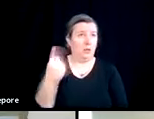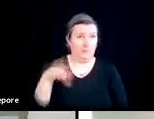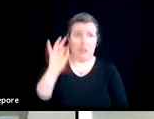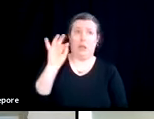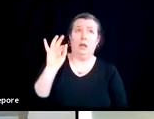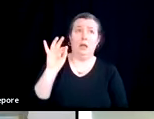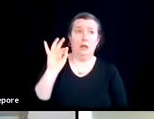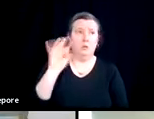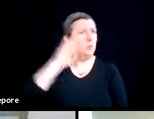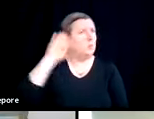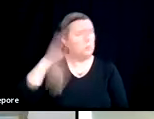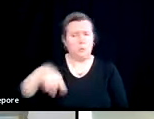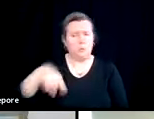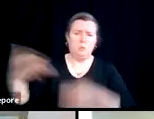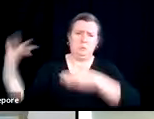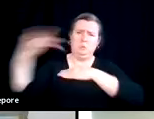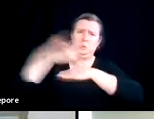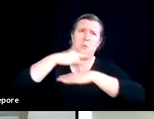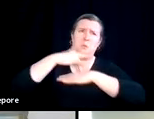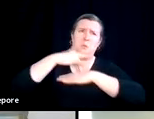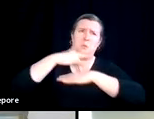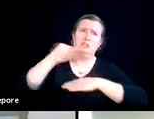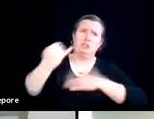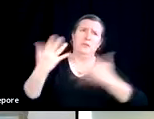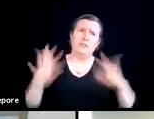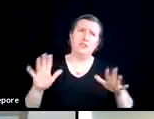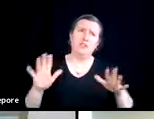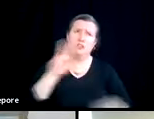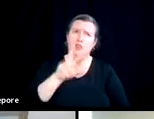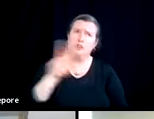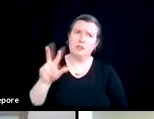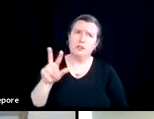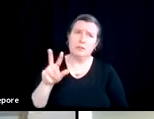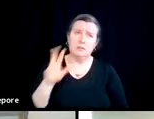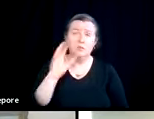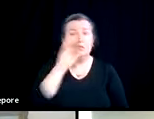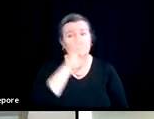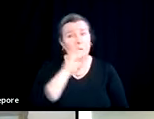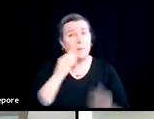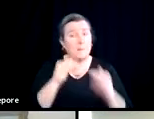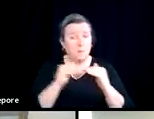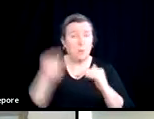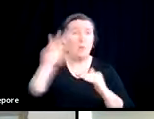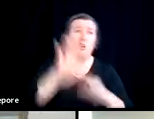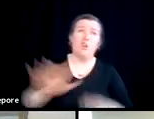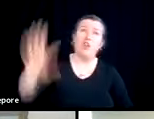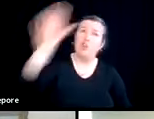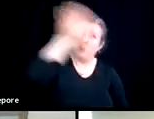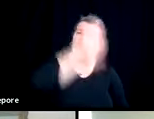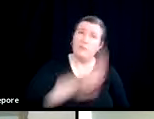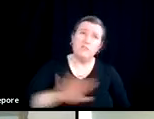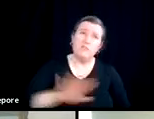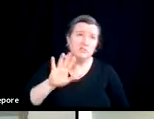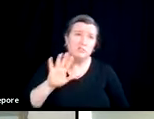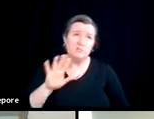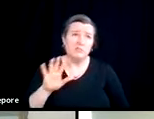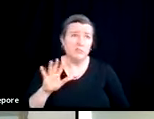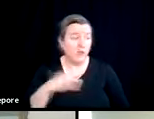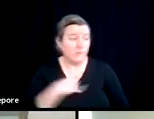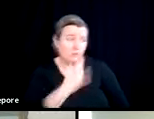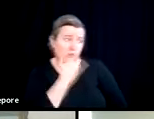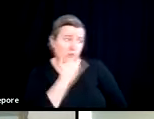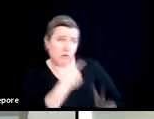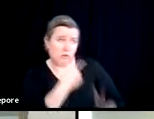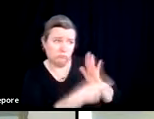that we may have 33, but we're assuming it's all over the place. And correct me if I'm wrong about that. But